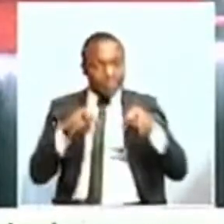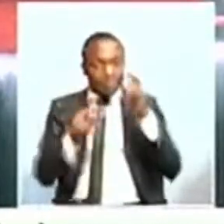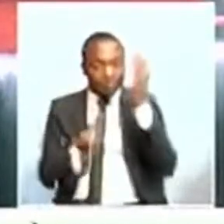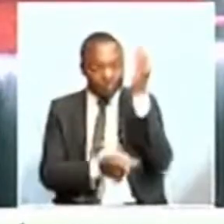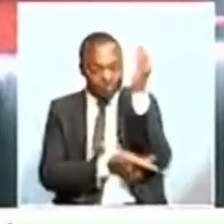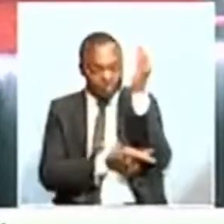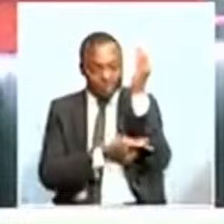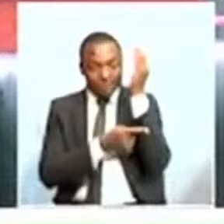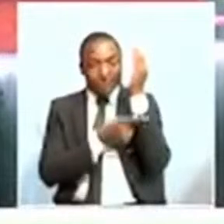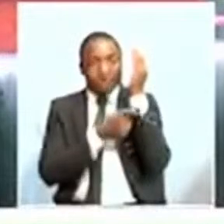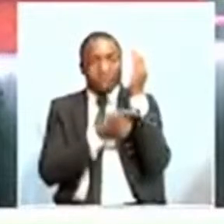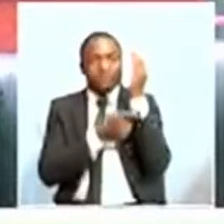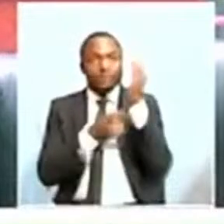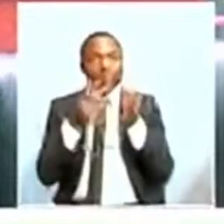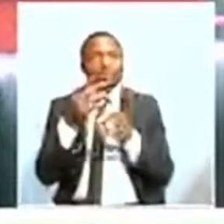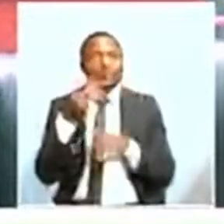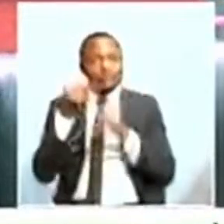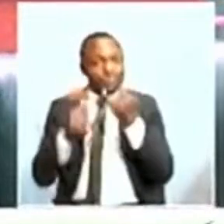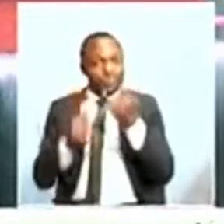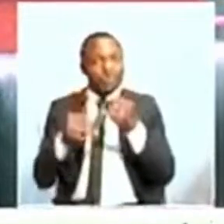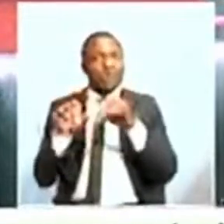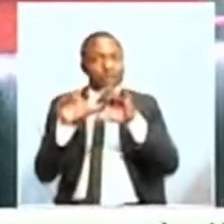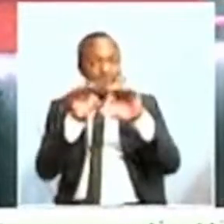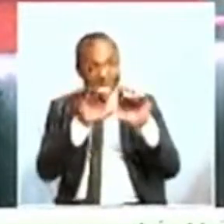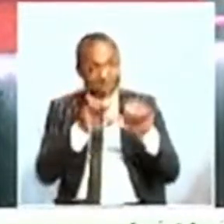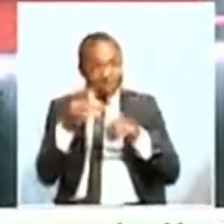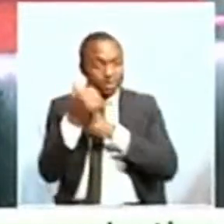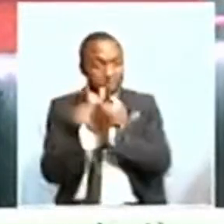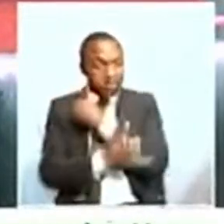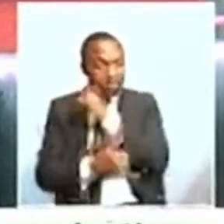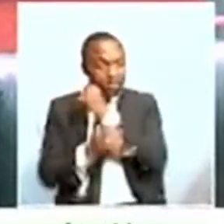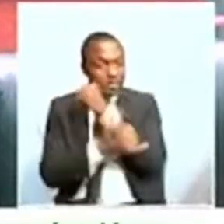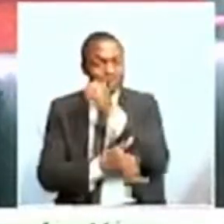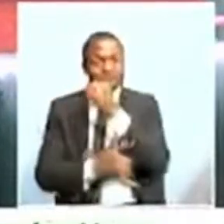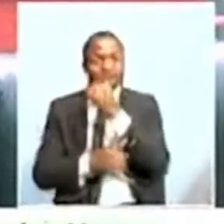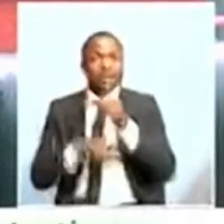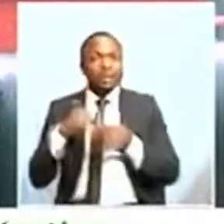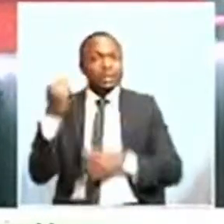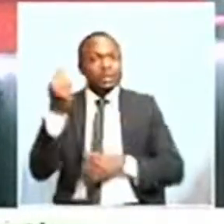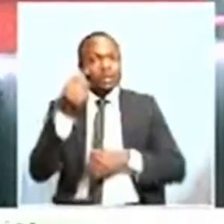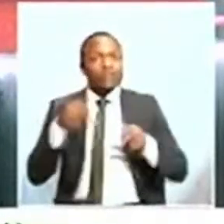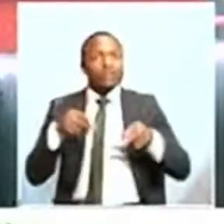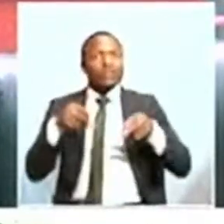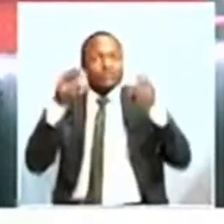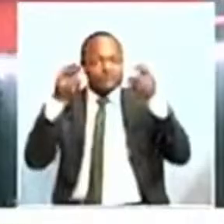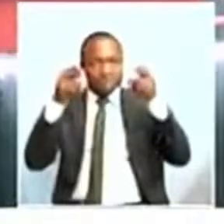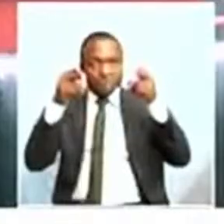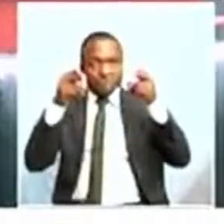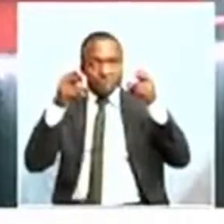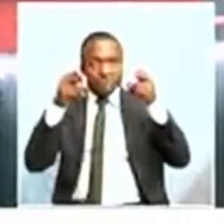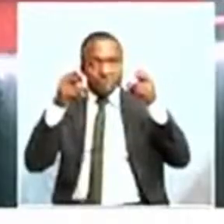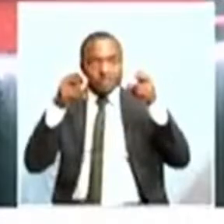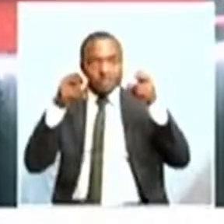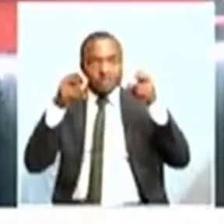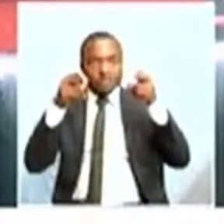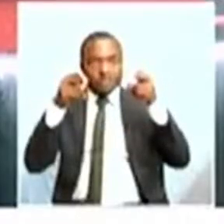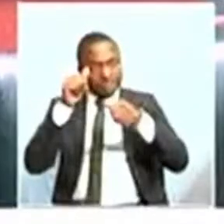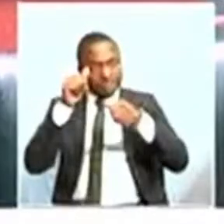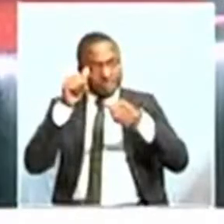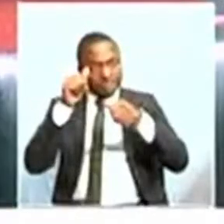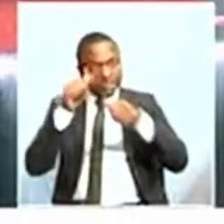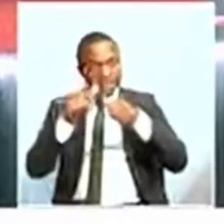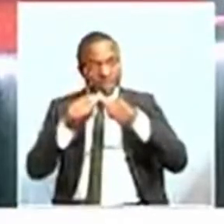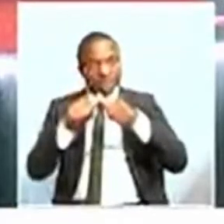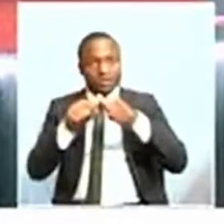development, and finally, undertaking a countrywide high-resolution area geophysical survey and